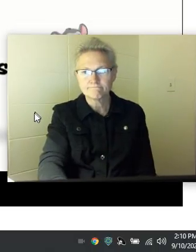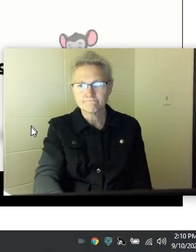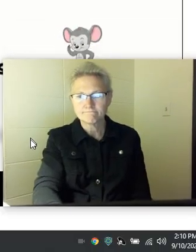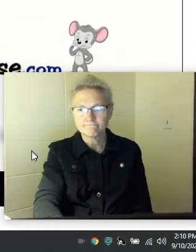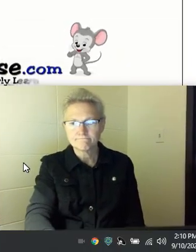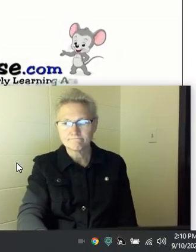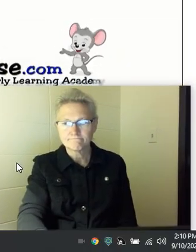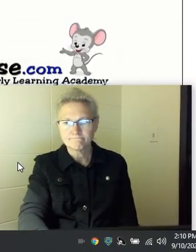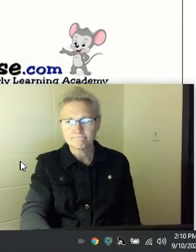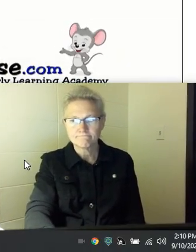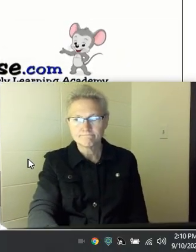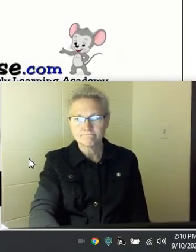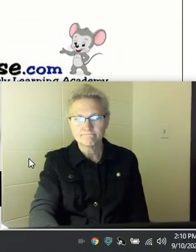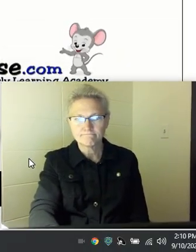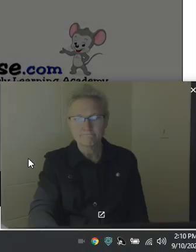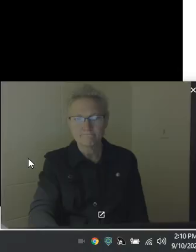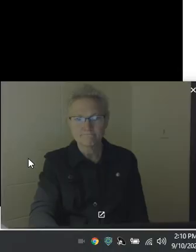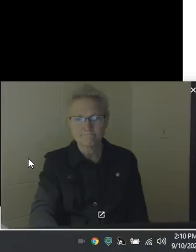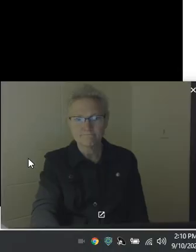100% fun.